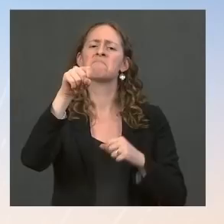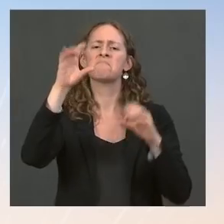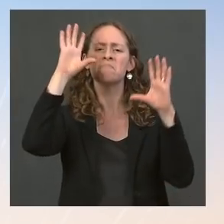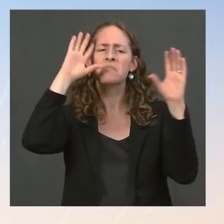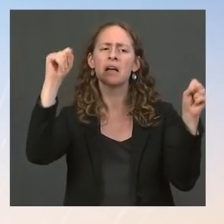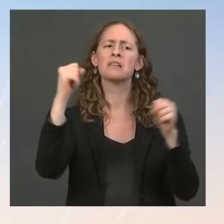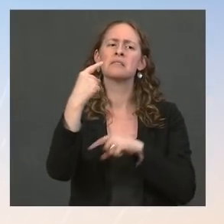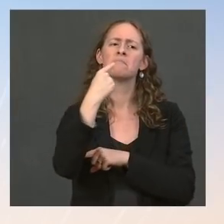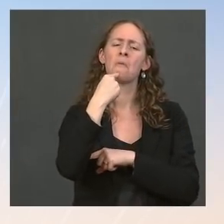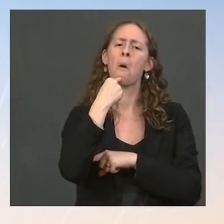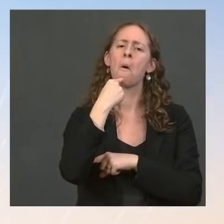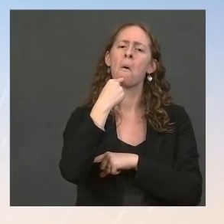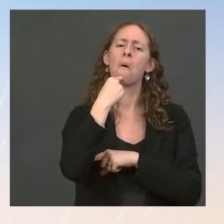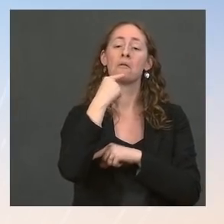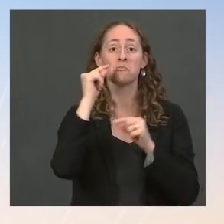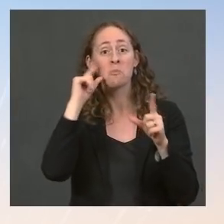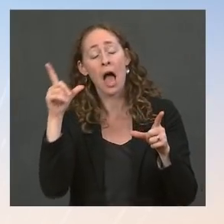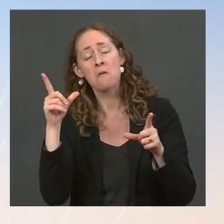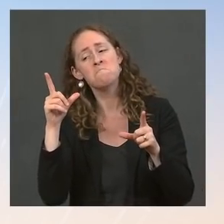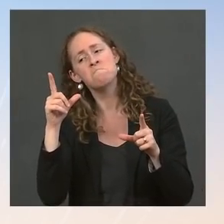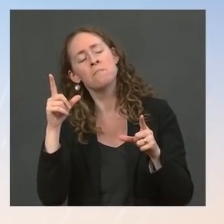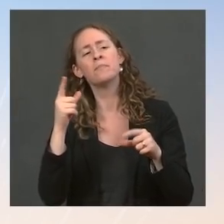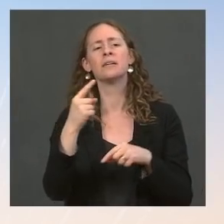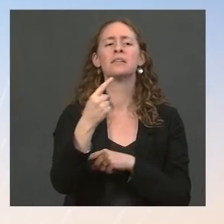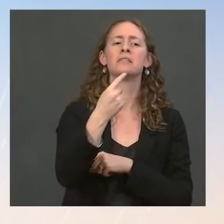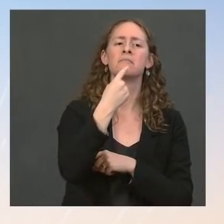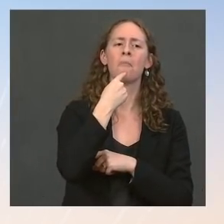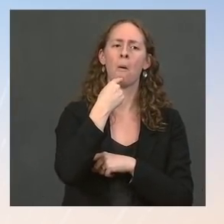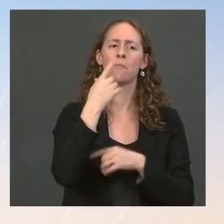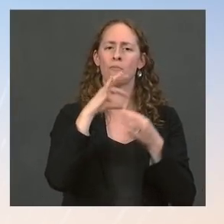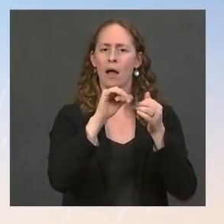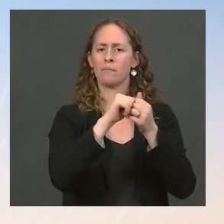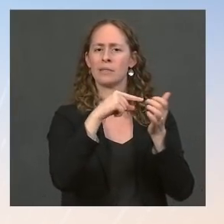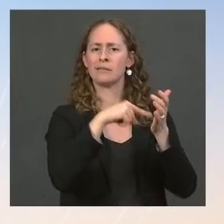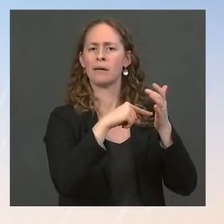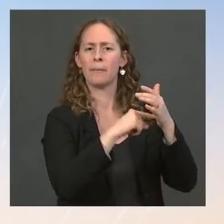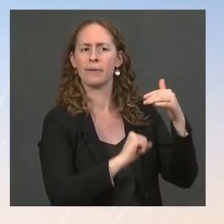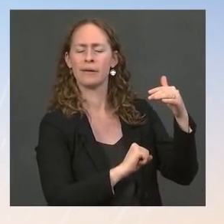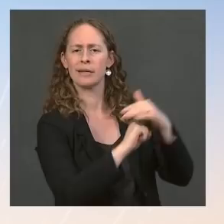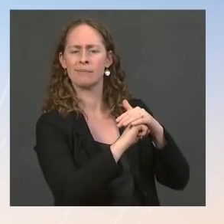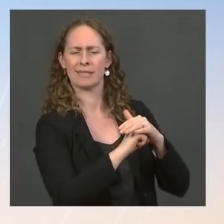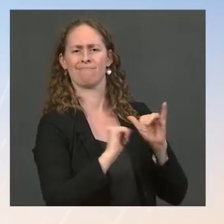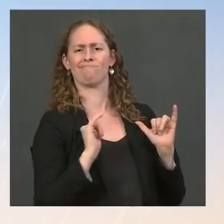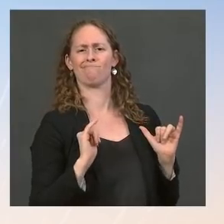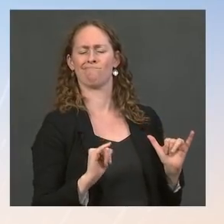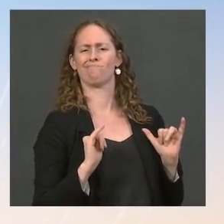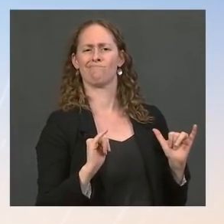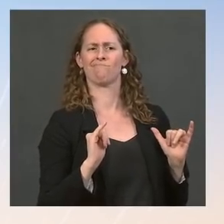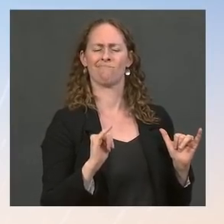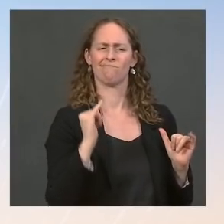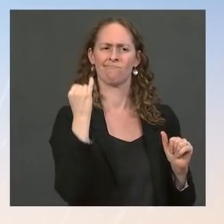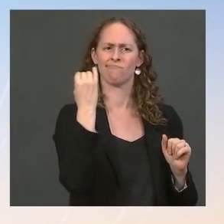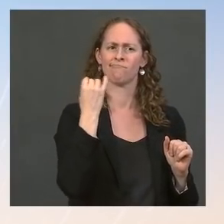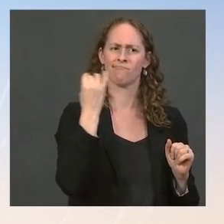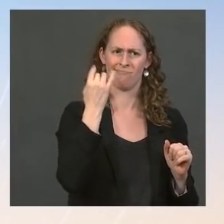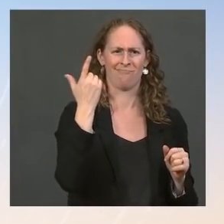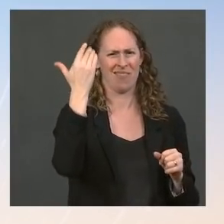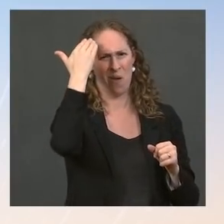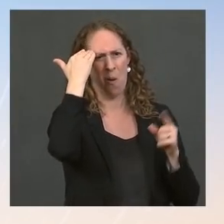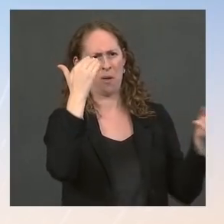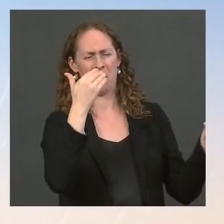surprised. That's because, he's someone that obviously he has known for a long time. He's worked with